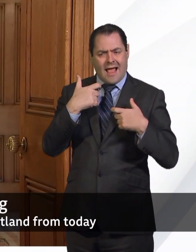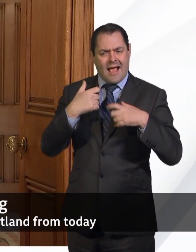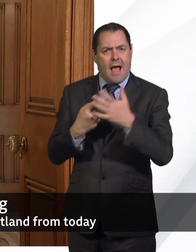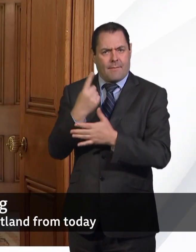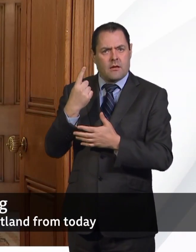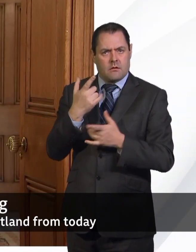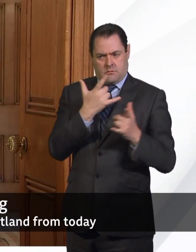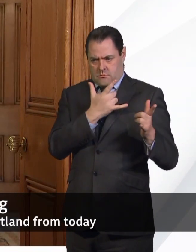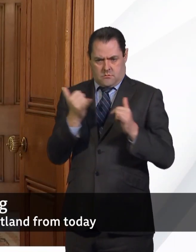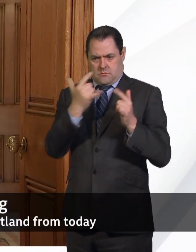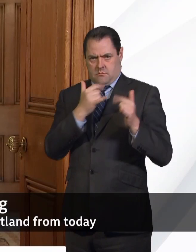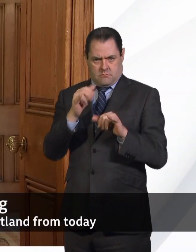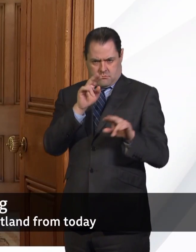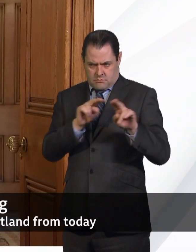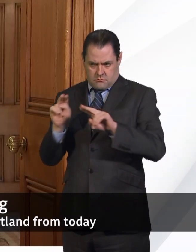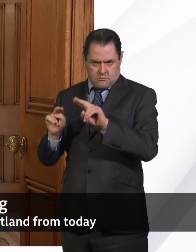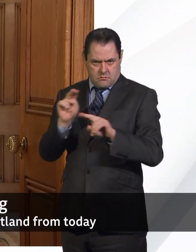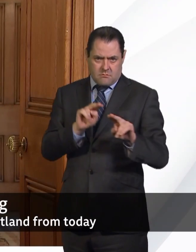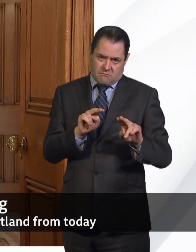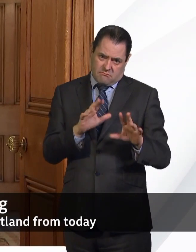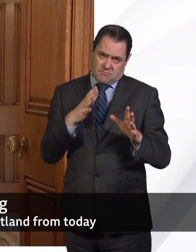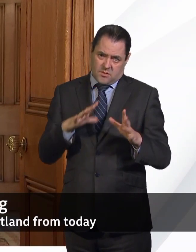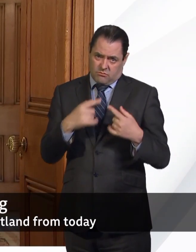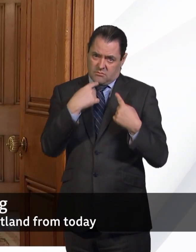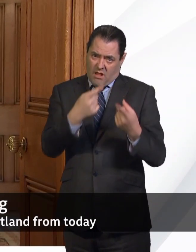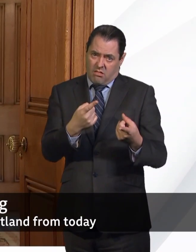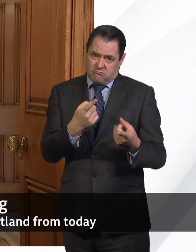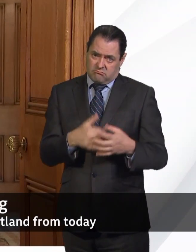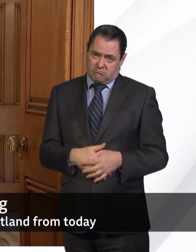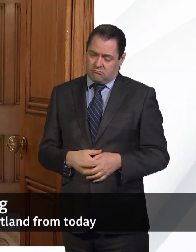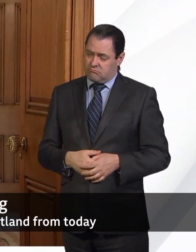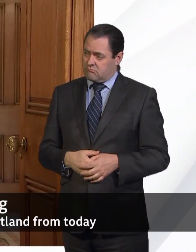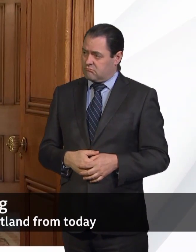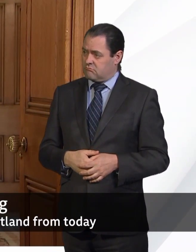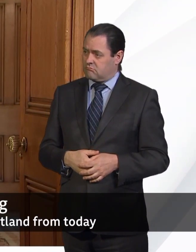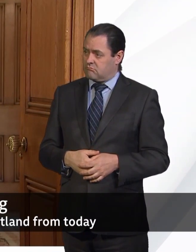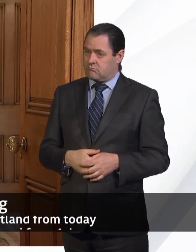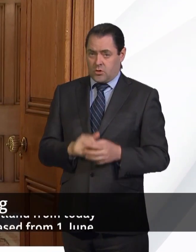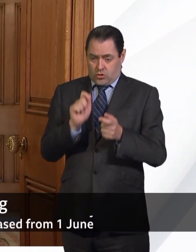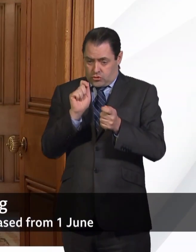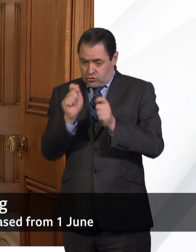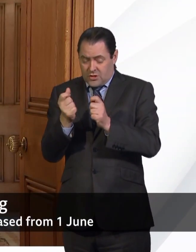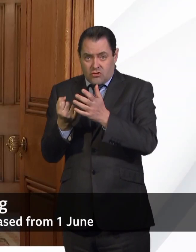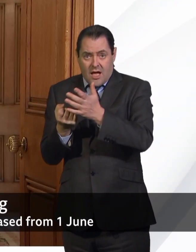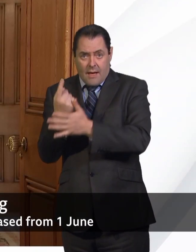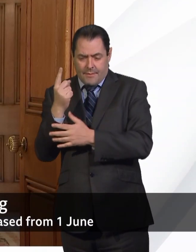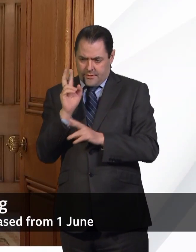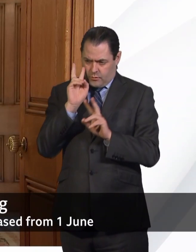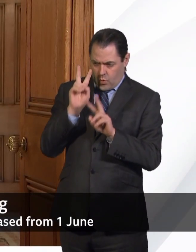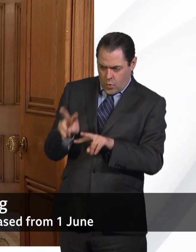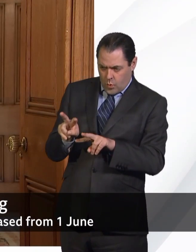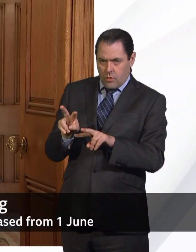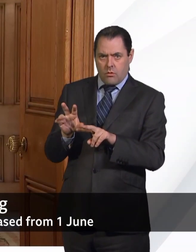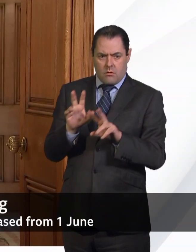front. And as before, we will see how these new changes are working, and we'll look at the R